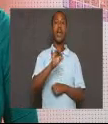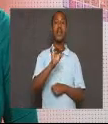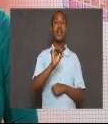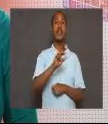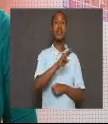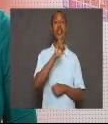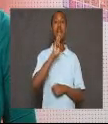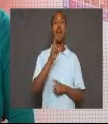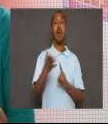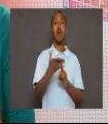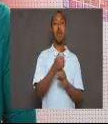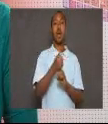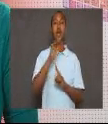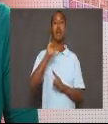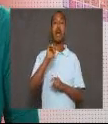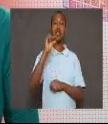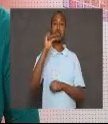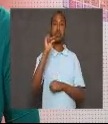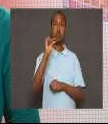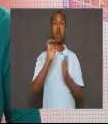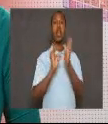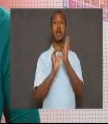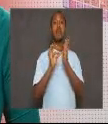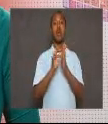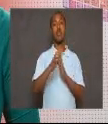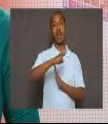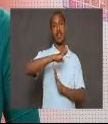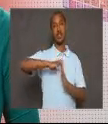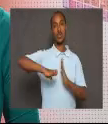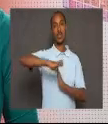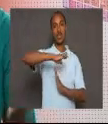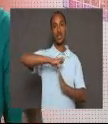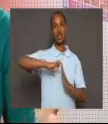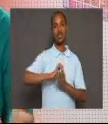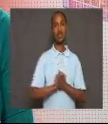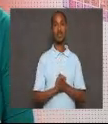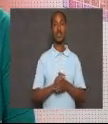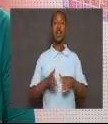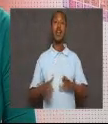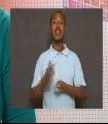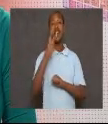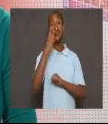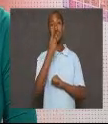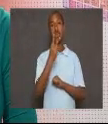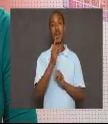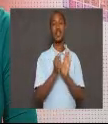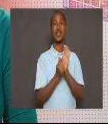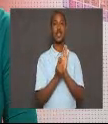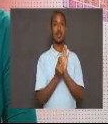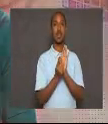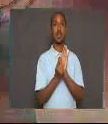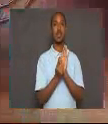they are occupied by a small number of electrons. Let us look at an